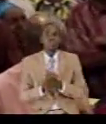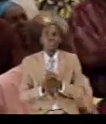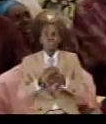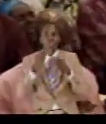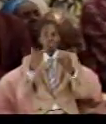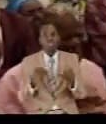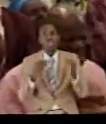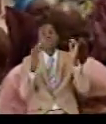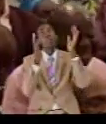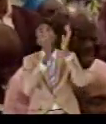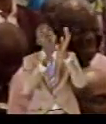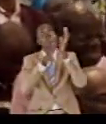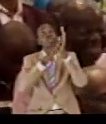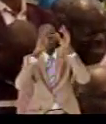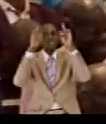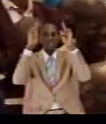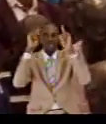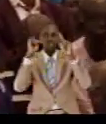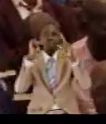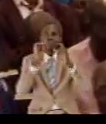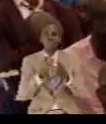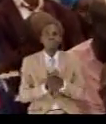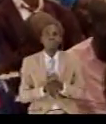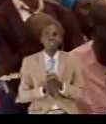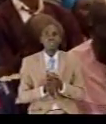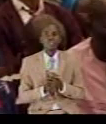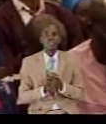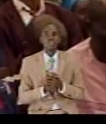Now praise him.